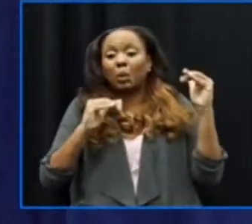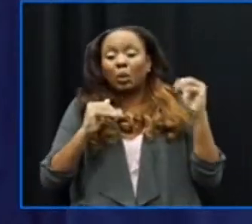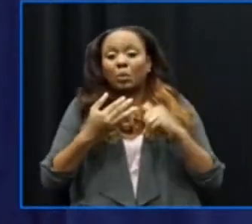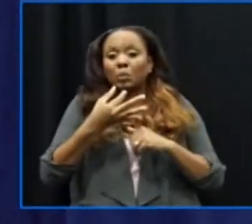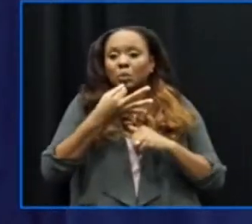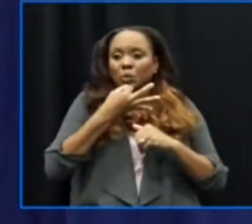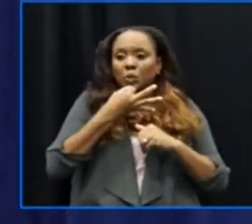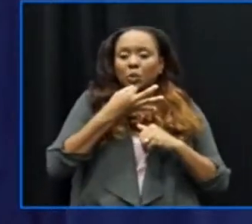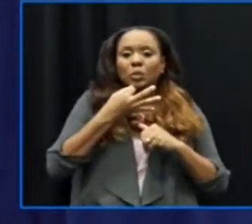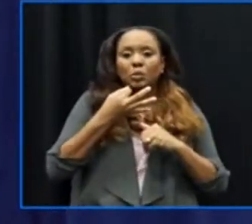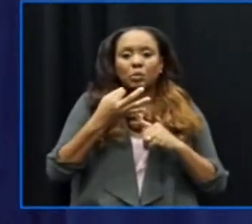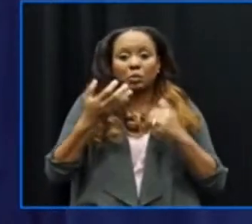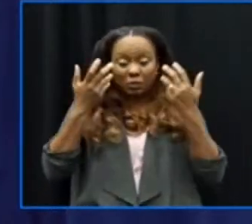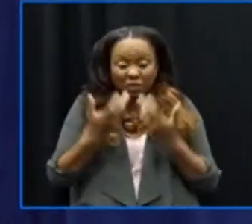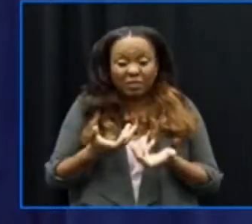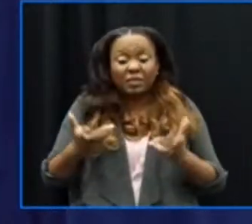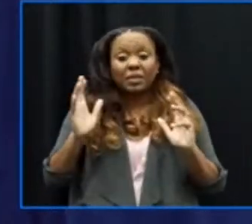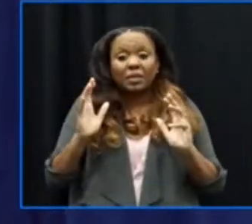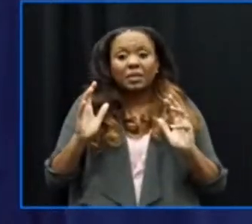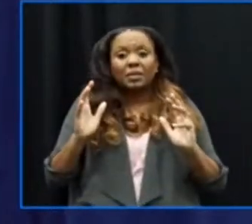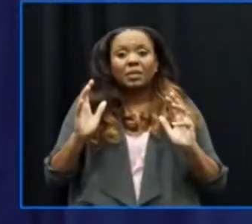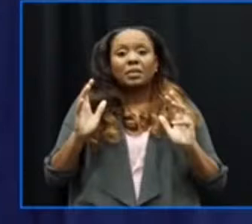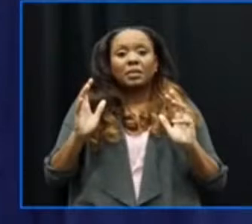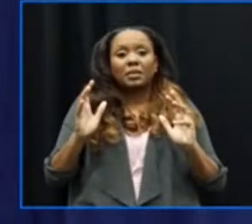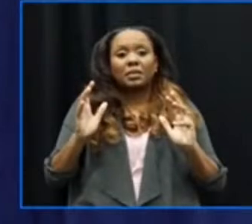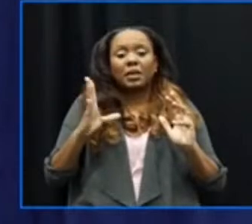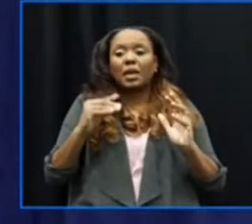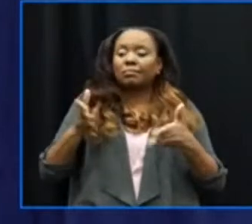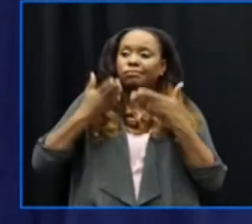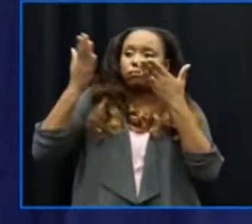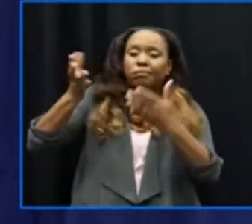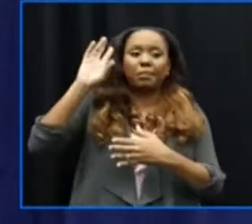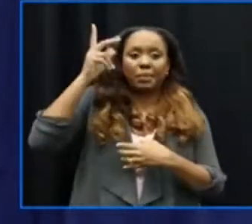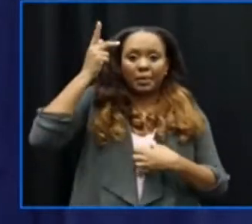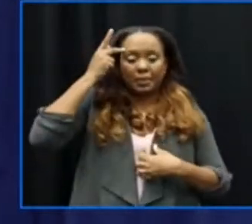in Parliament soon as well.